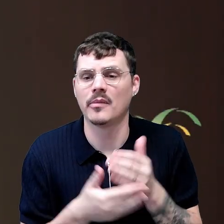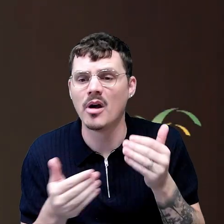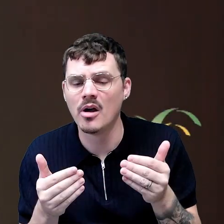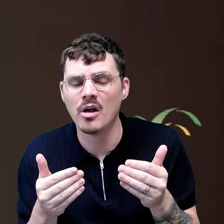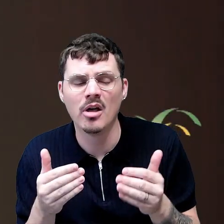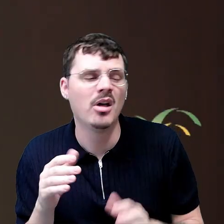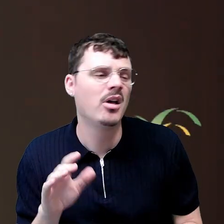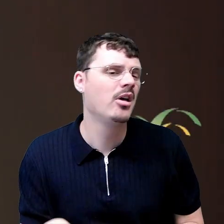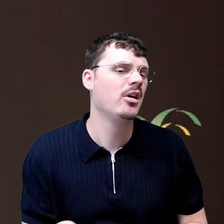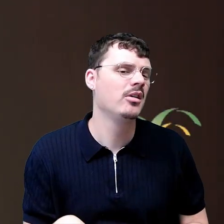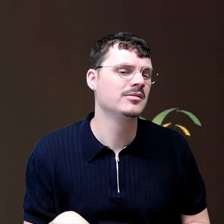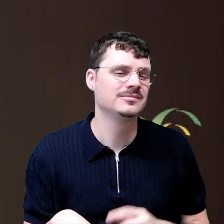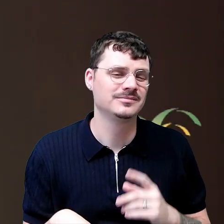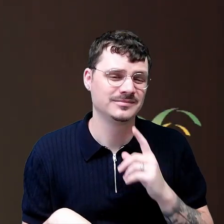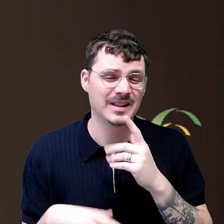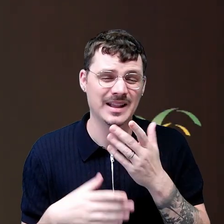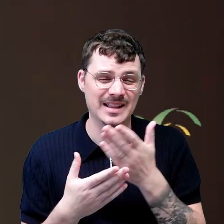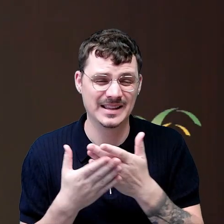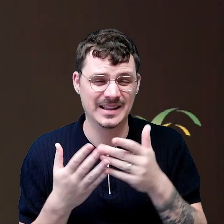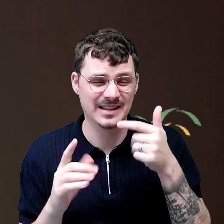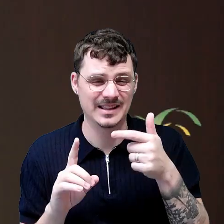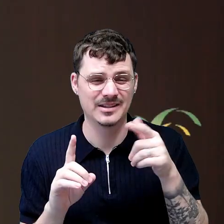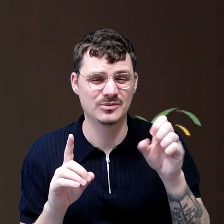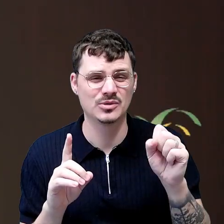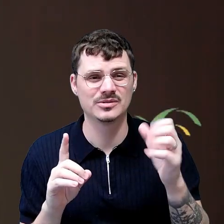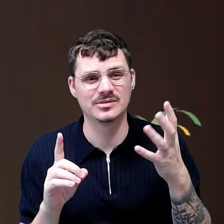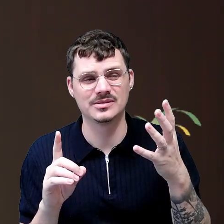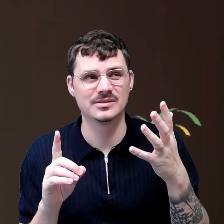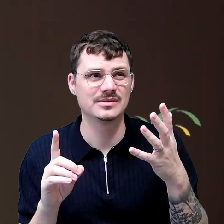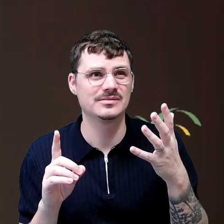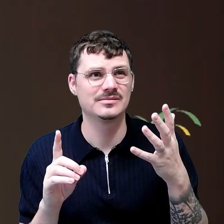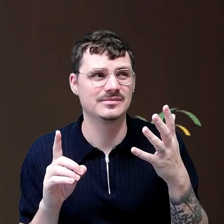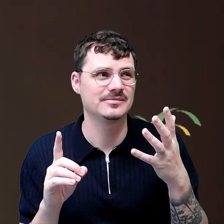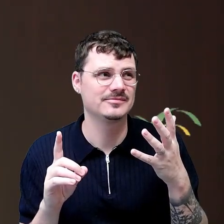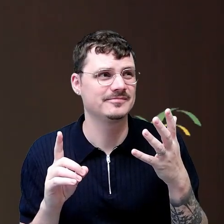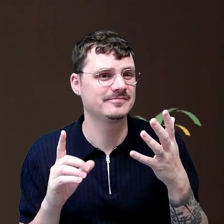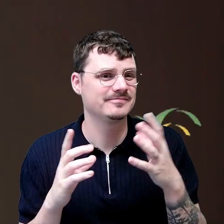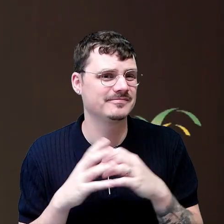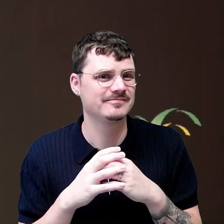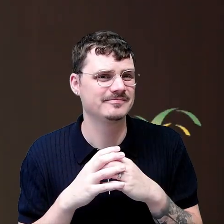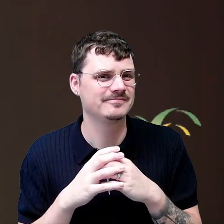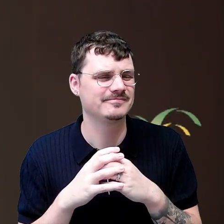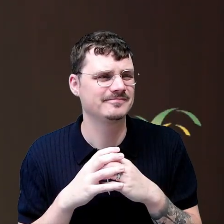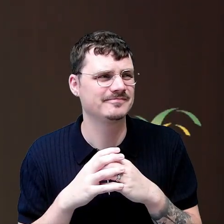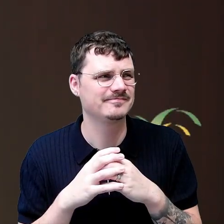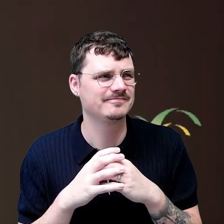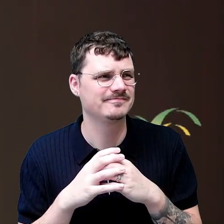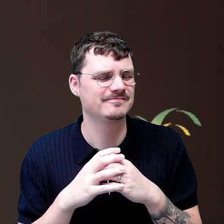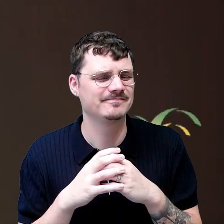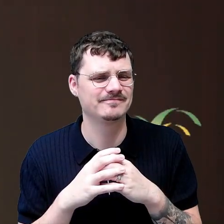I mean, the thing that was even more sort of